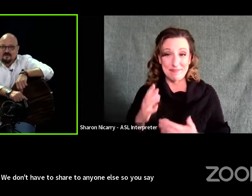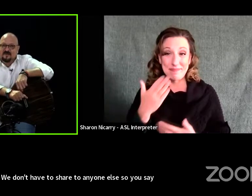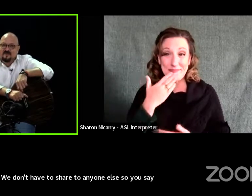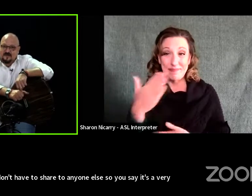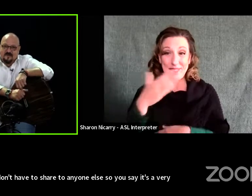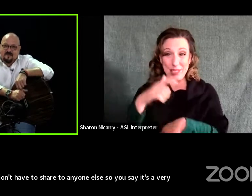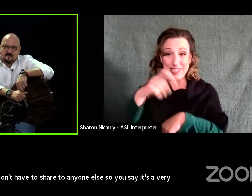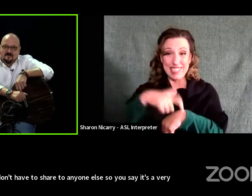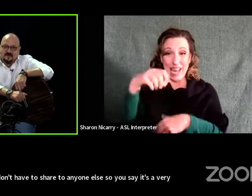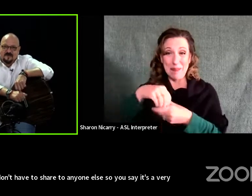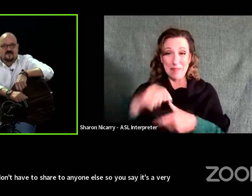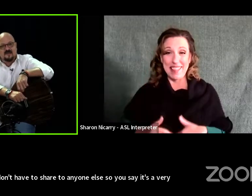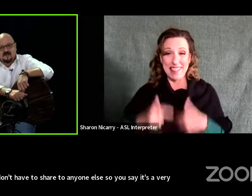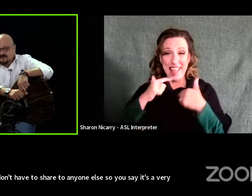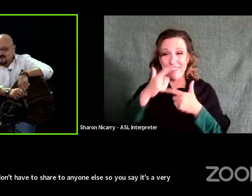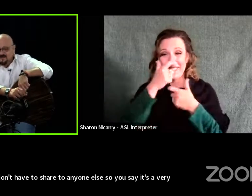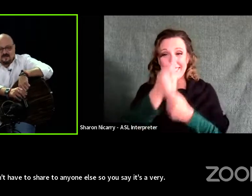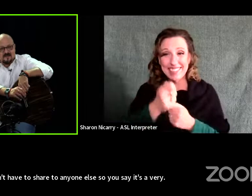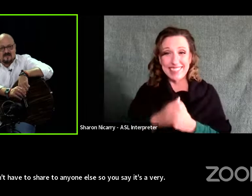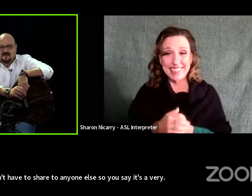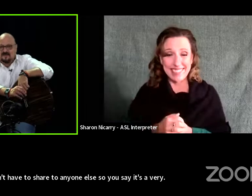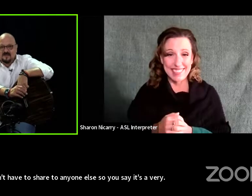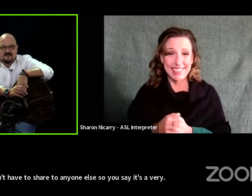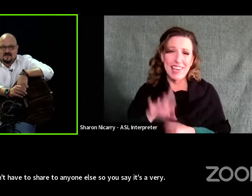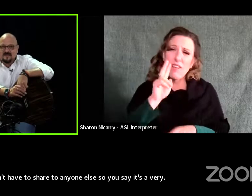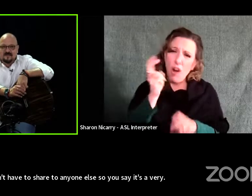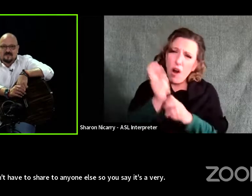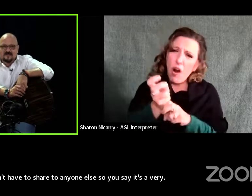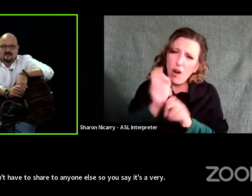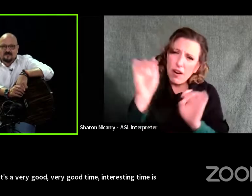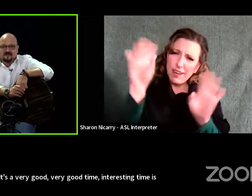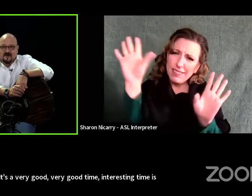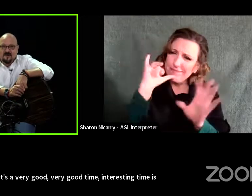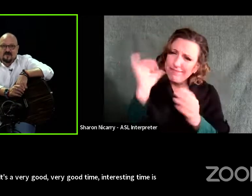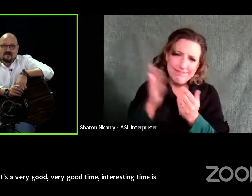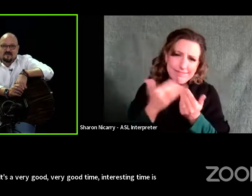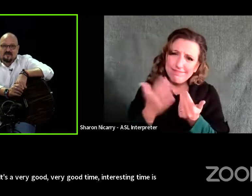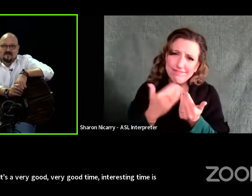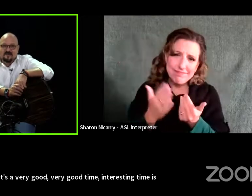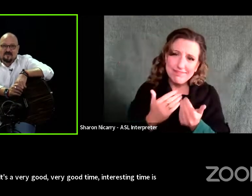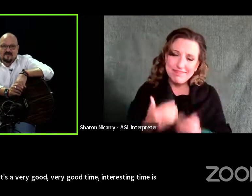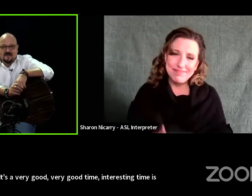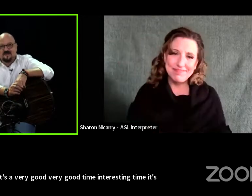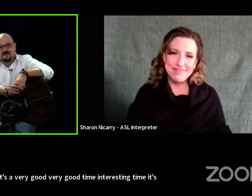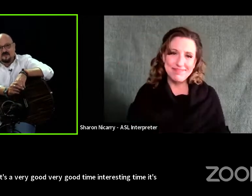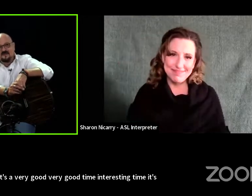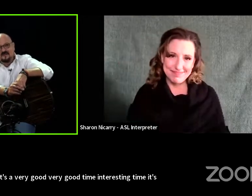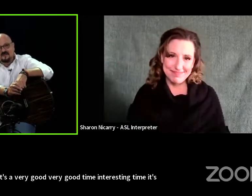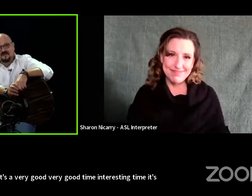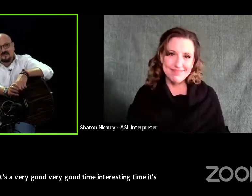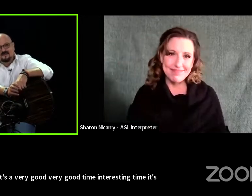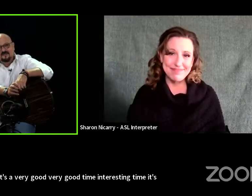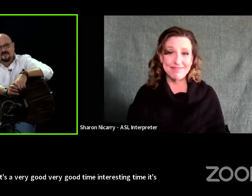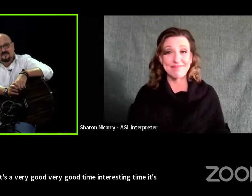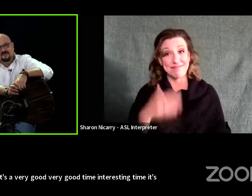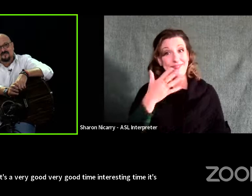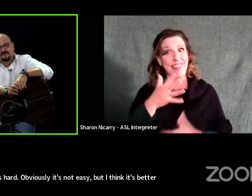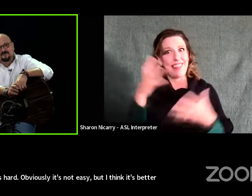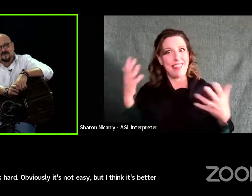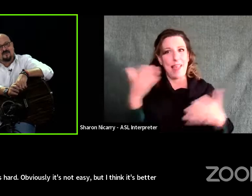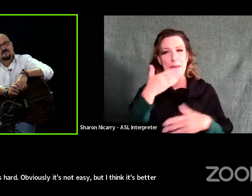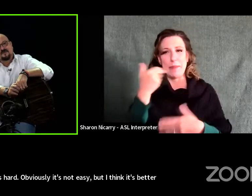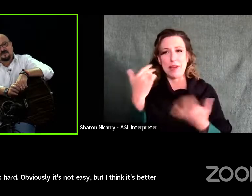it's a very good time, interesting time. It's hard, obviously, it's not easy, but I think it's better now than